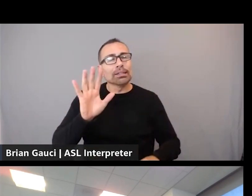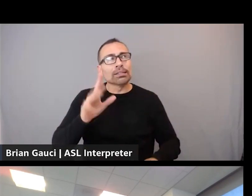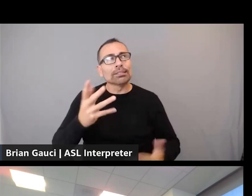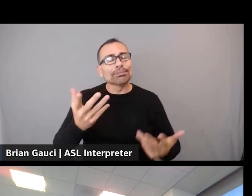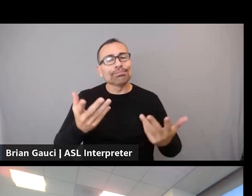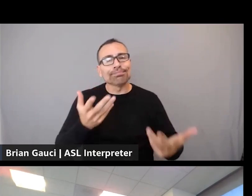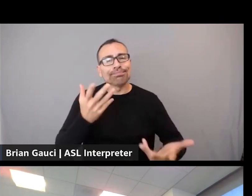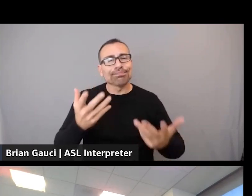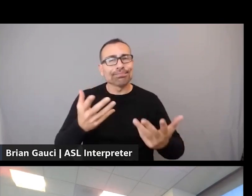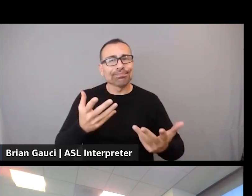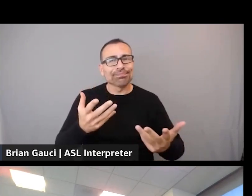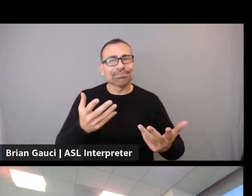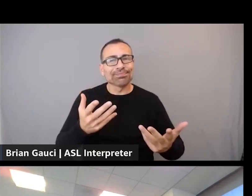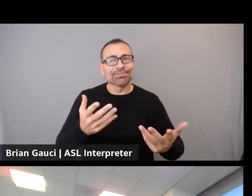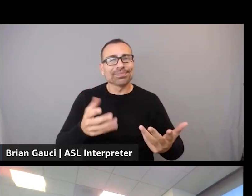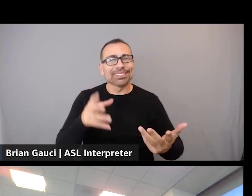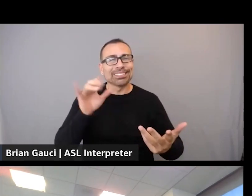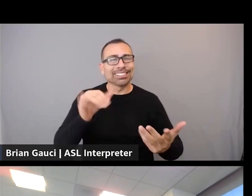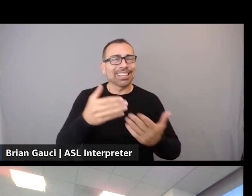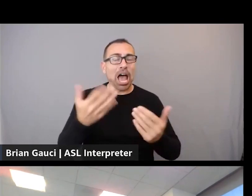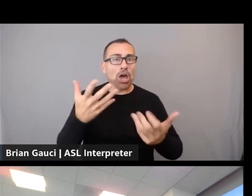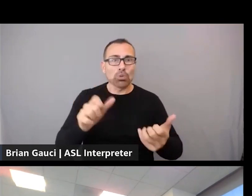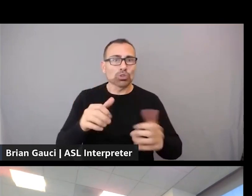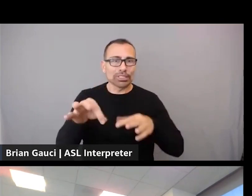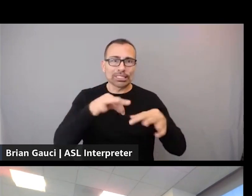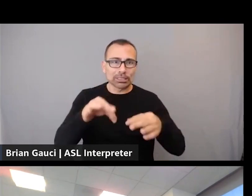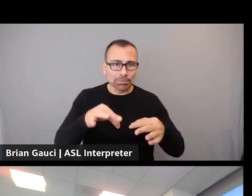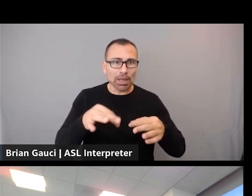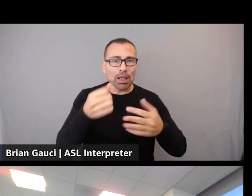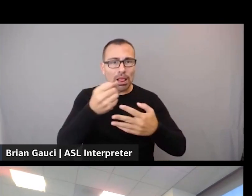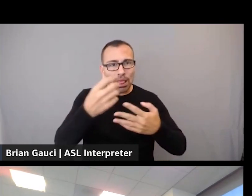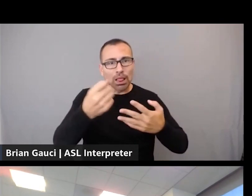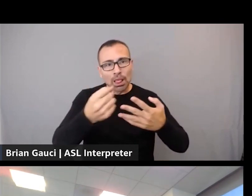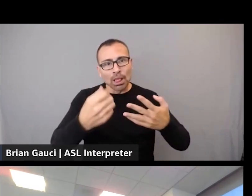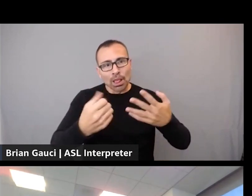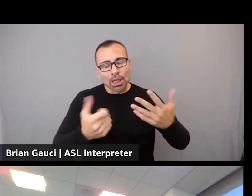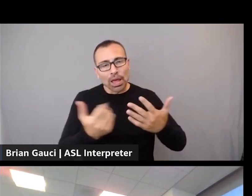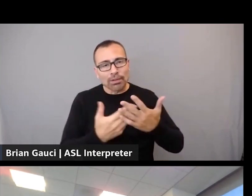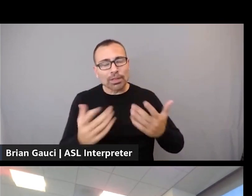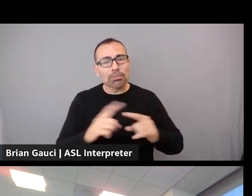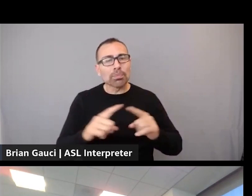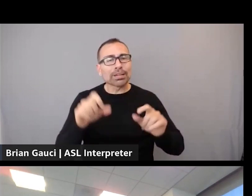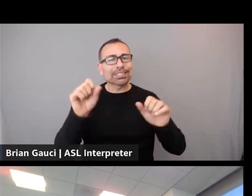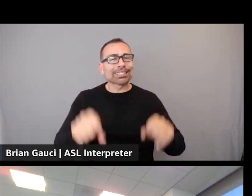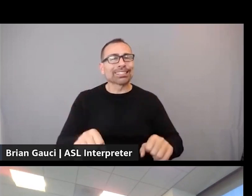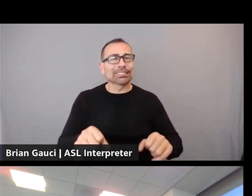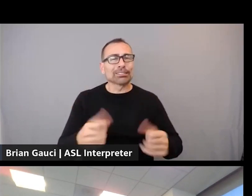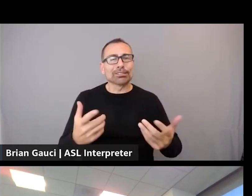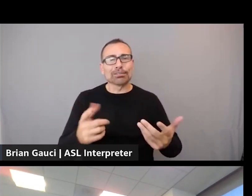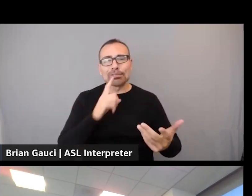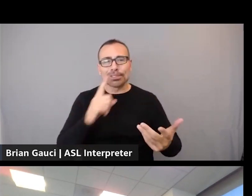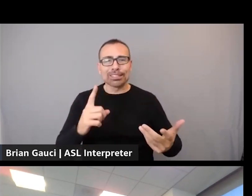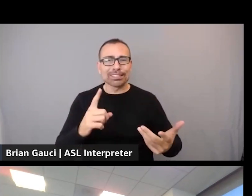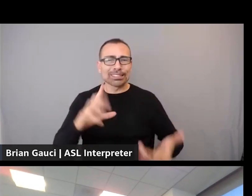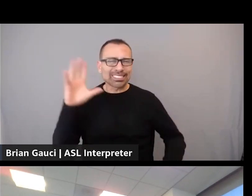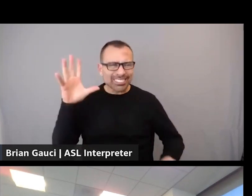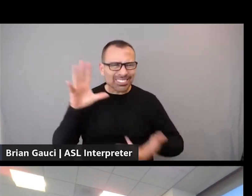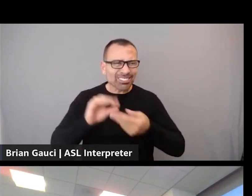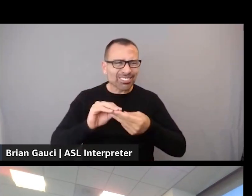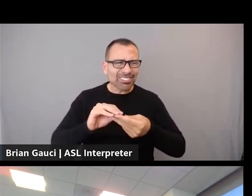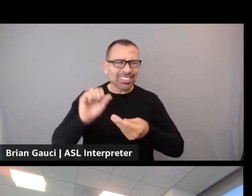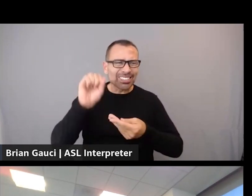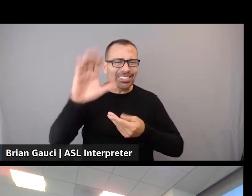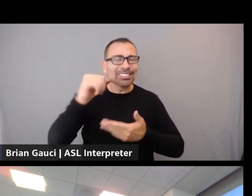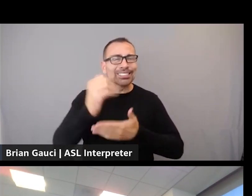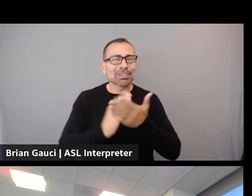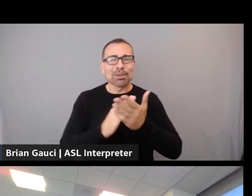the thing that I don't want to have you explain every single piece of SageMaker. But can you just give us kind of a rundown of some of the greatest